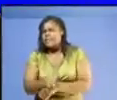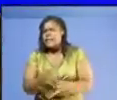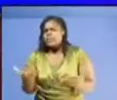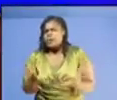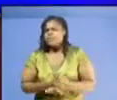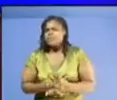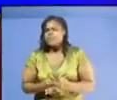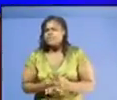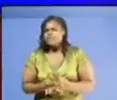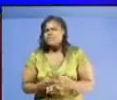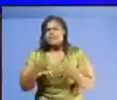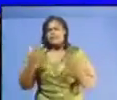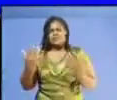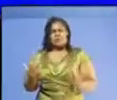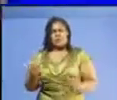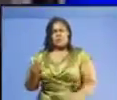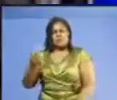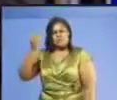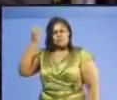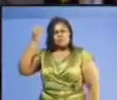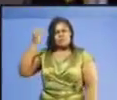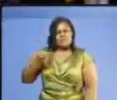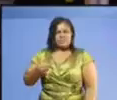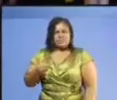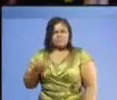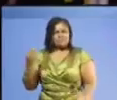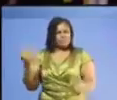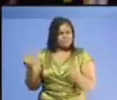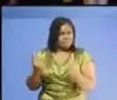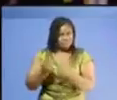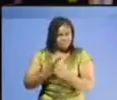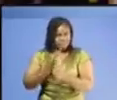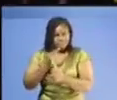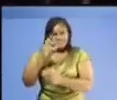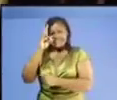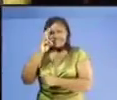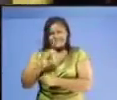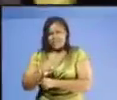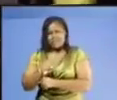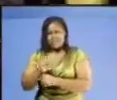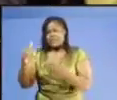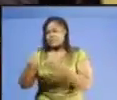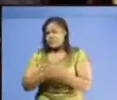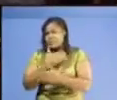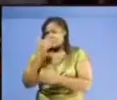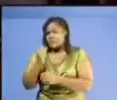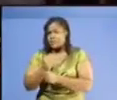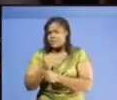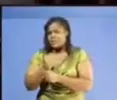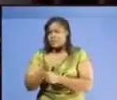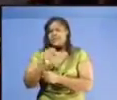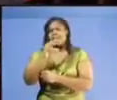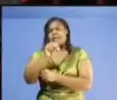us on the first Sabbath of the new year about Noah, a drunkard,